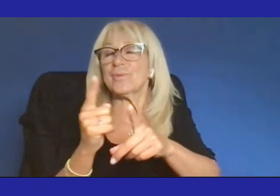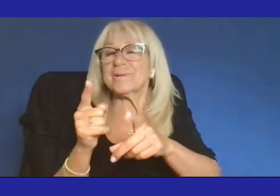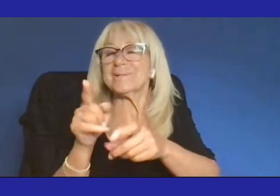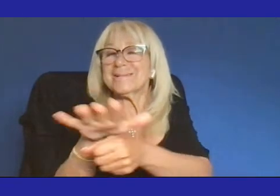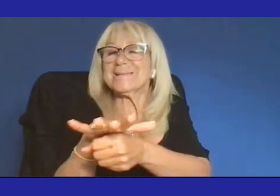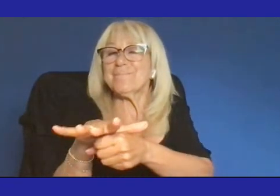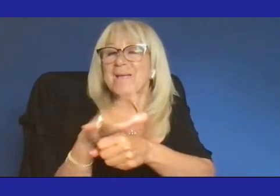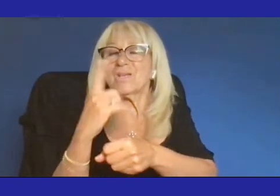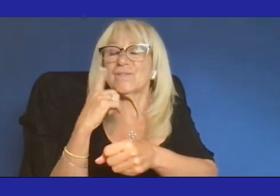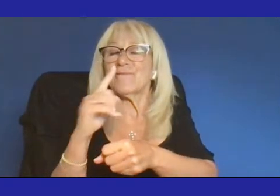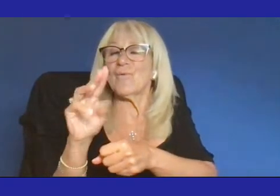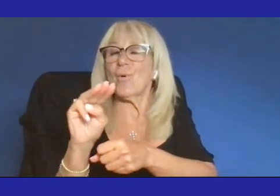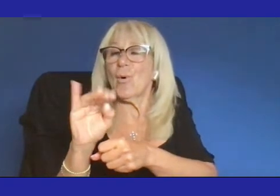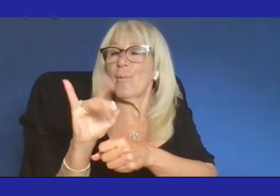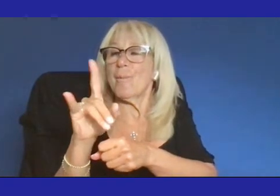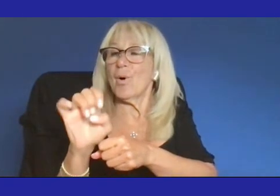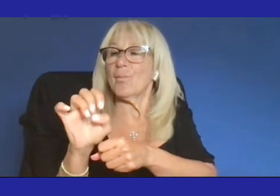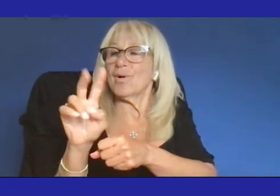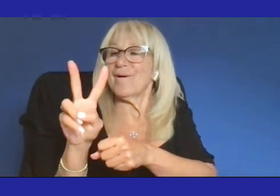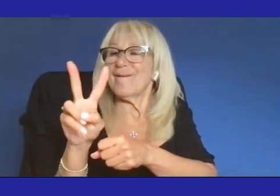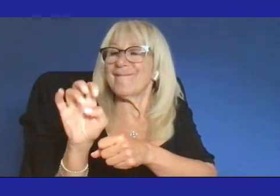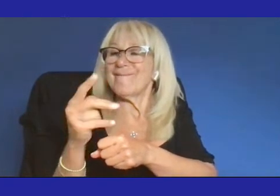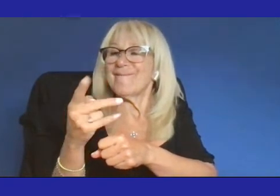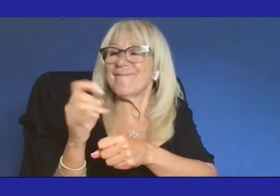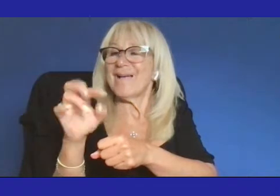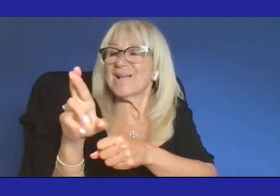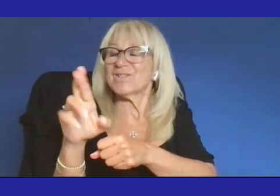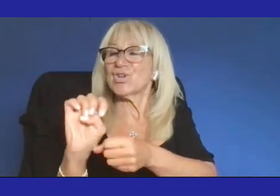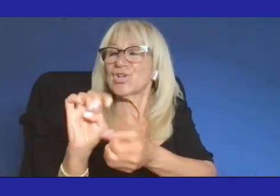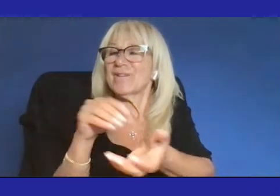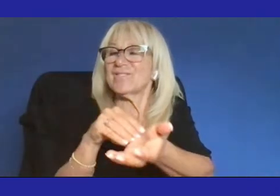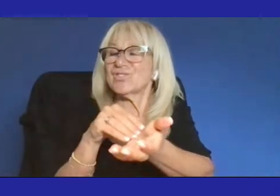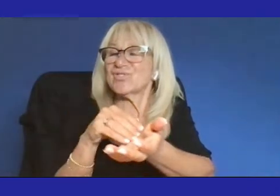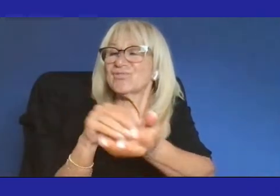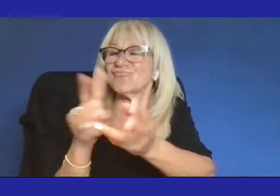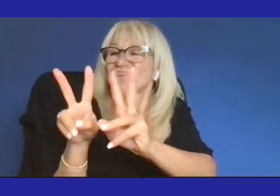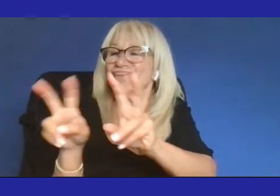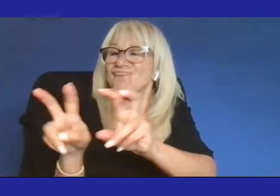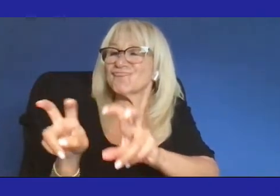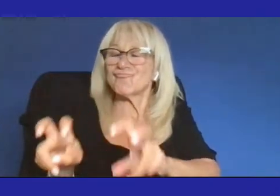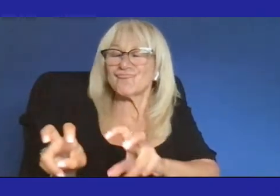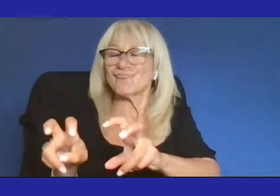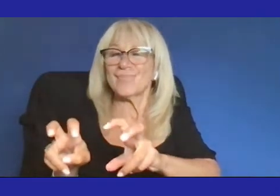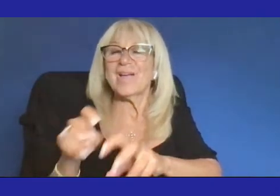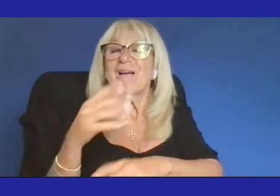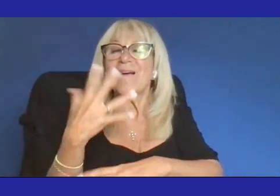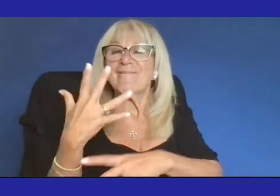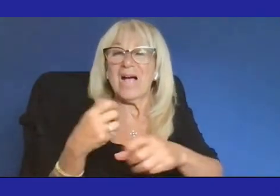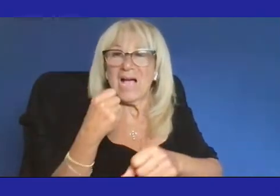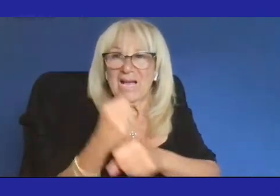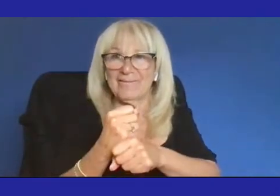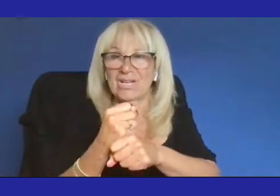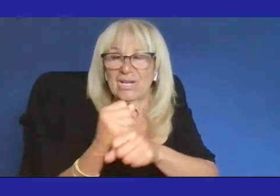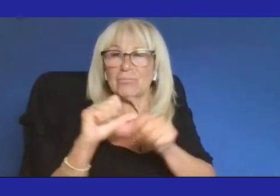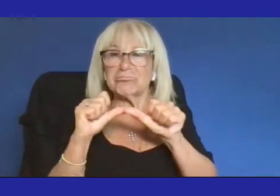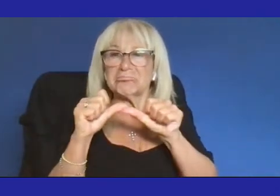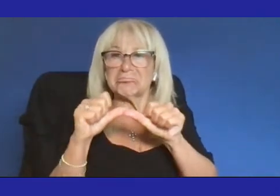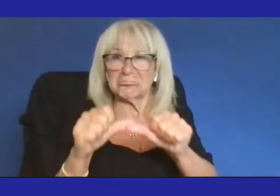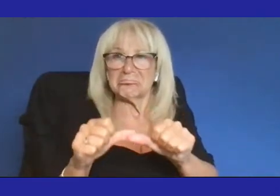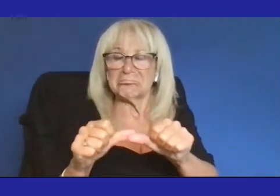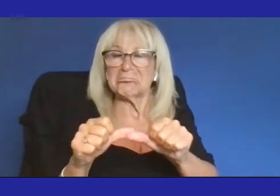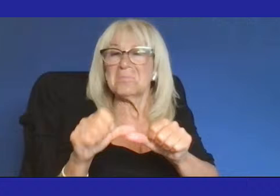to conduct these examinations. This will be a 5-year term, and we're anticipating the commencement of